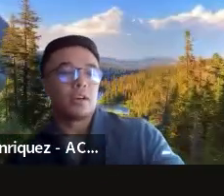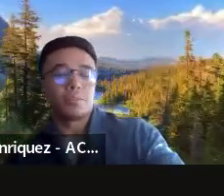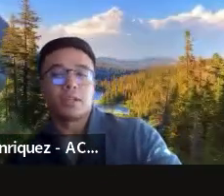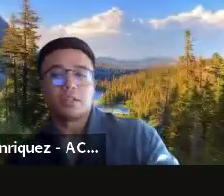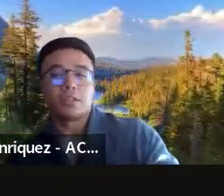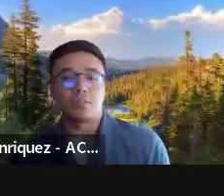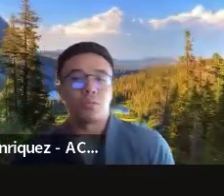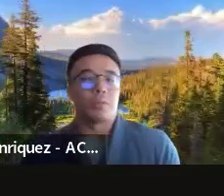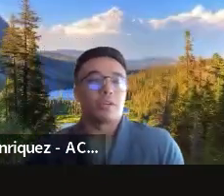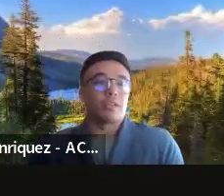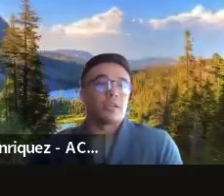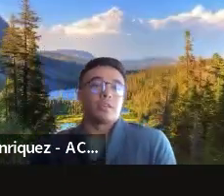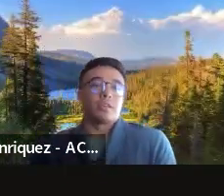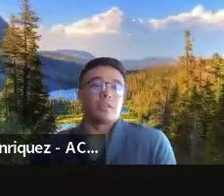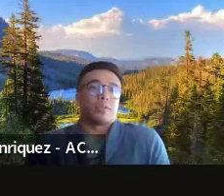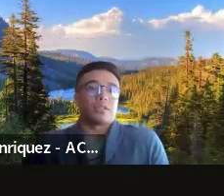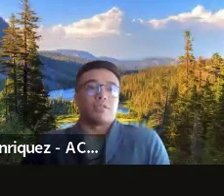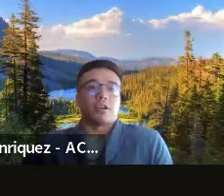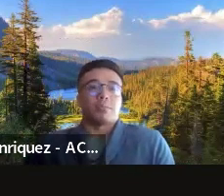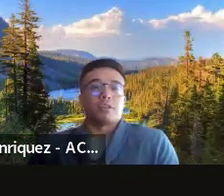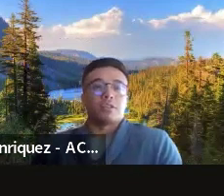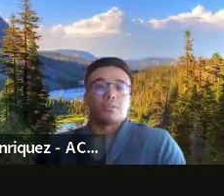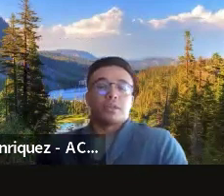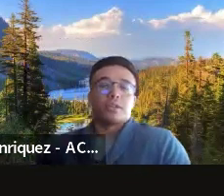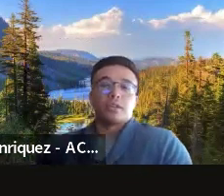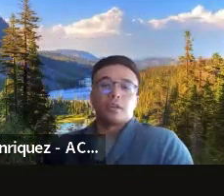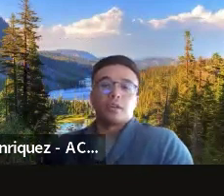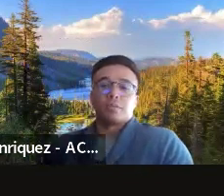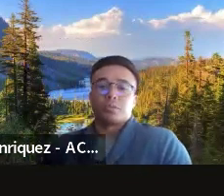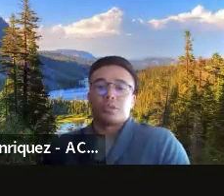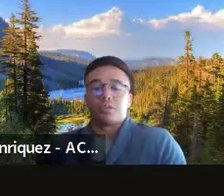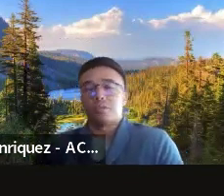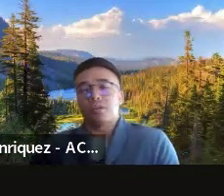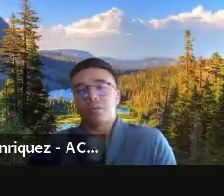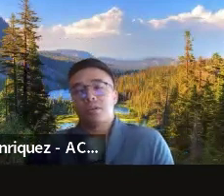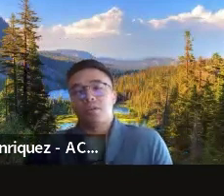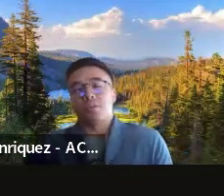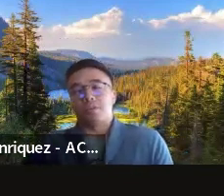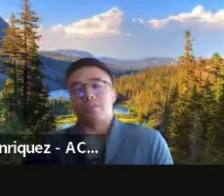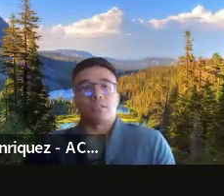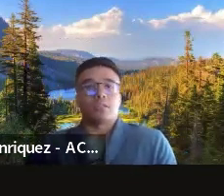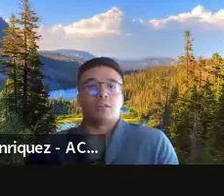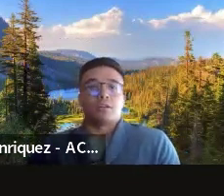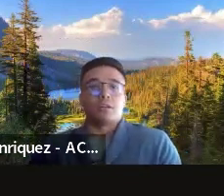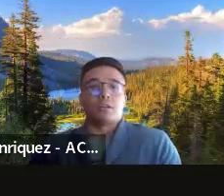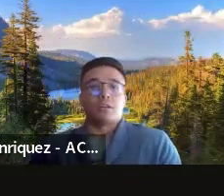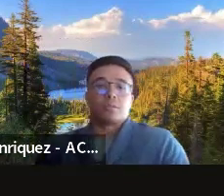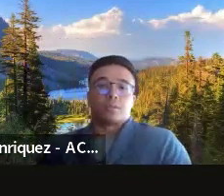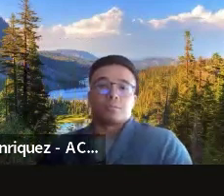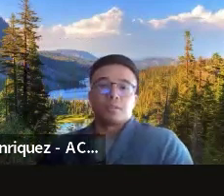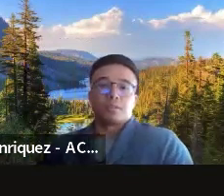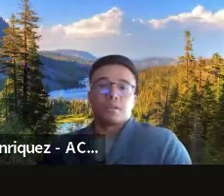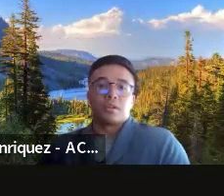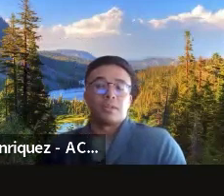Jordan. Yeah, just a simple reminder that this week was actually Fire Prevention Week for 2024, with an emphasis on